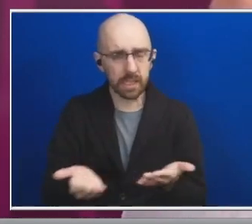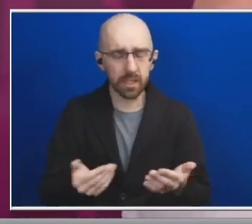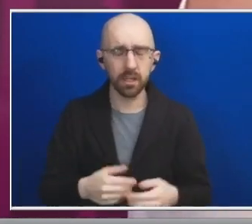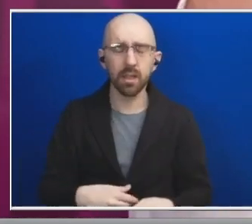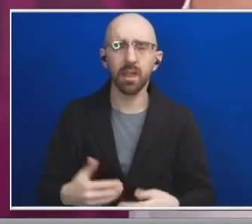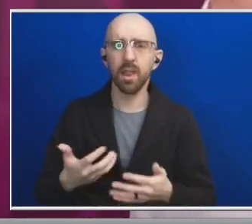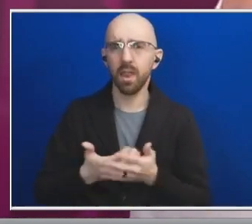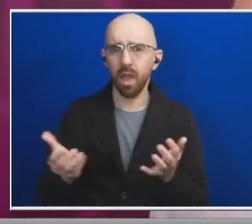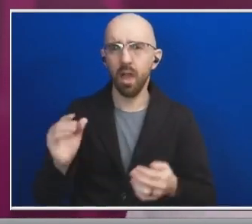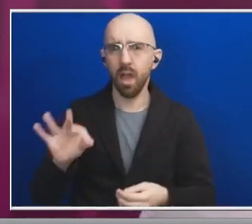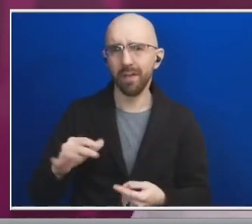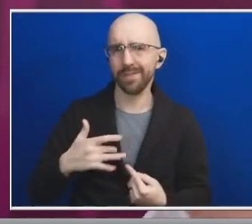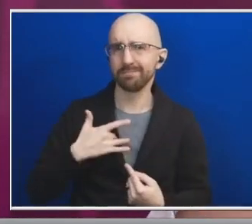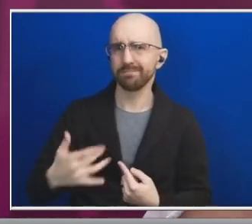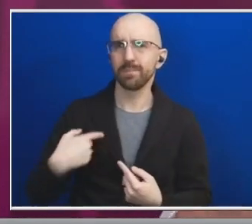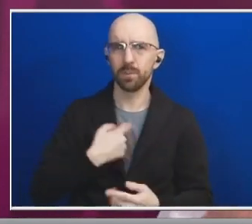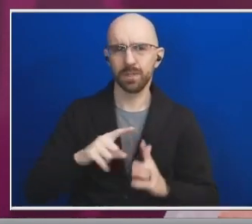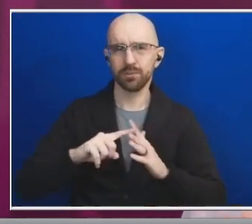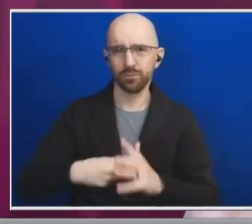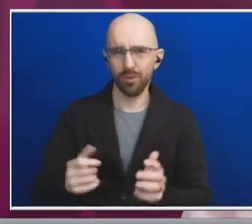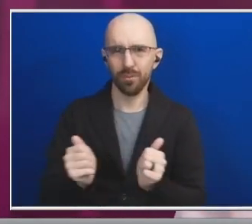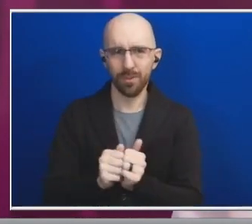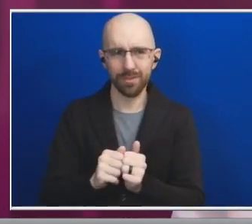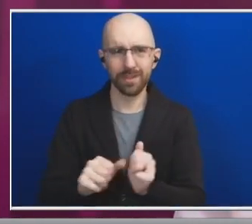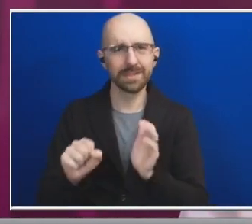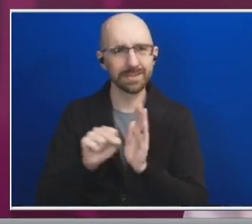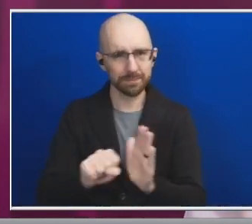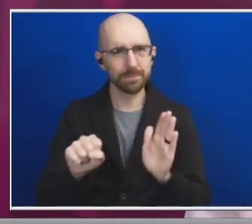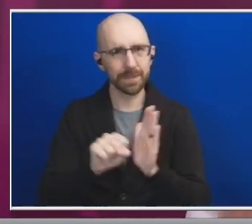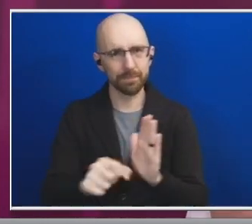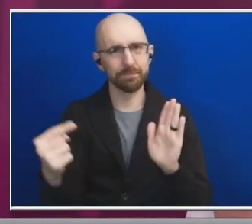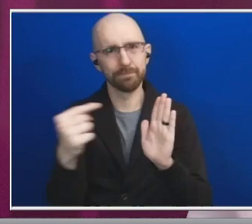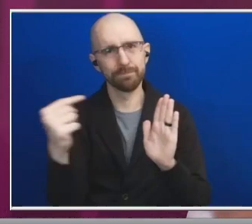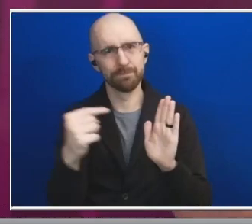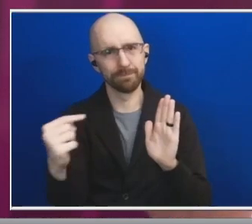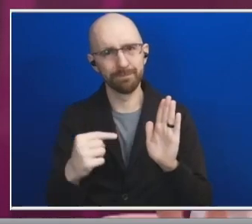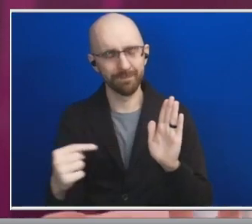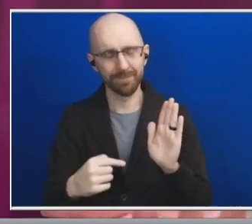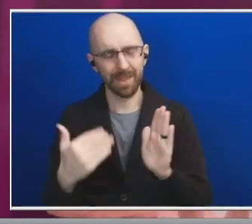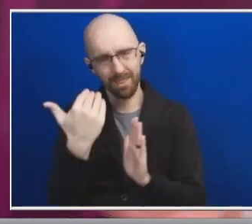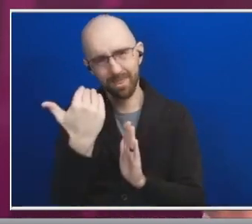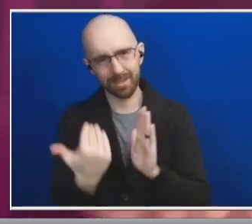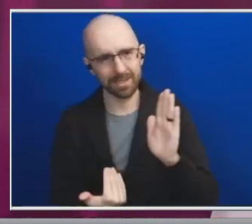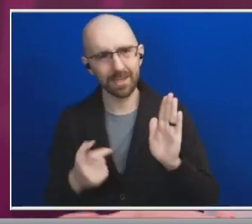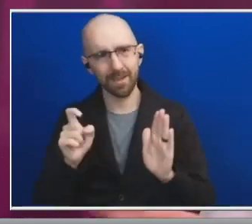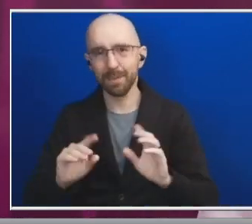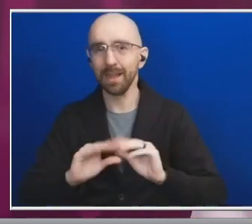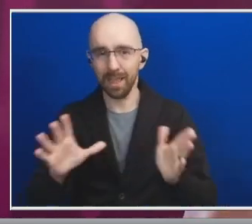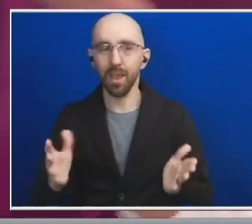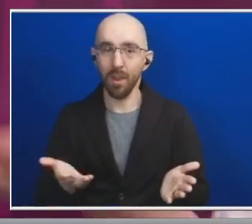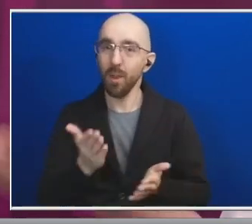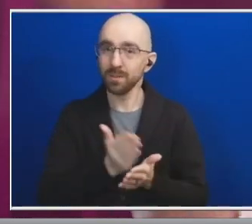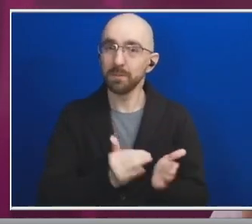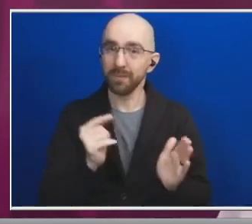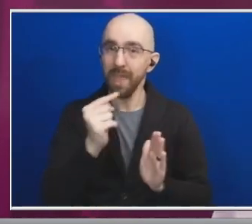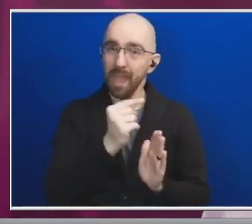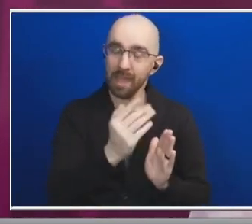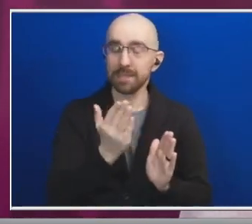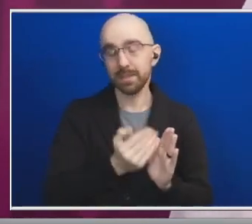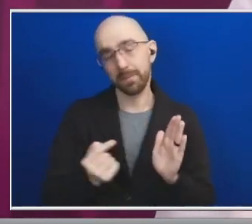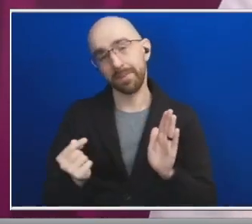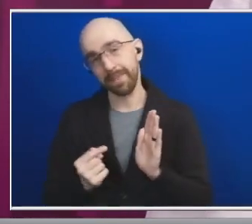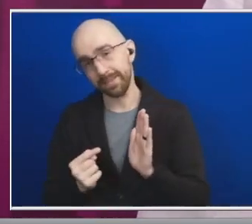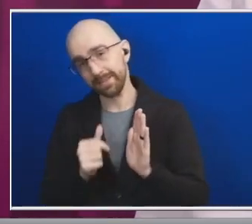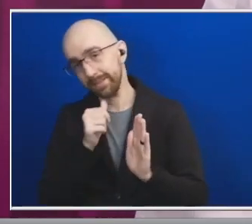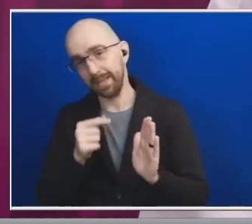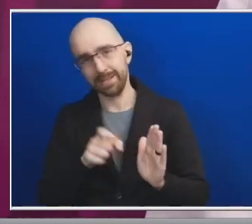we just start out with just symptom, a long list, and we have to be really clear, like, oh, some of that might be, some of this isn't, we need to go to a cardiologist, or